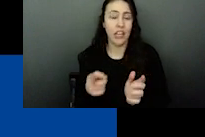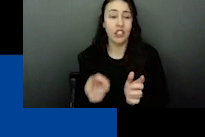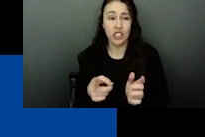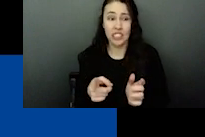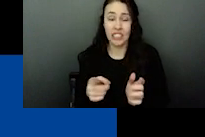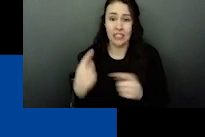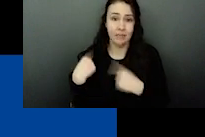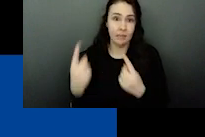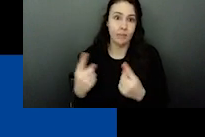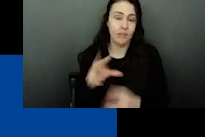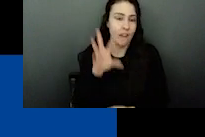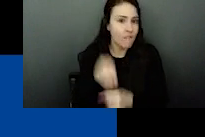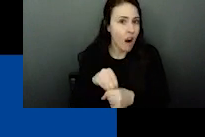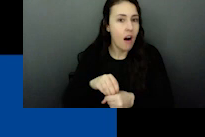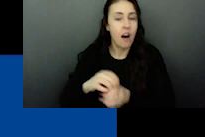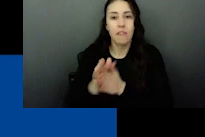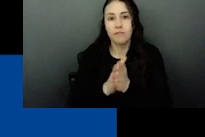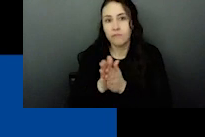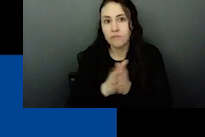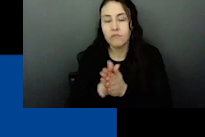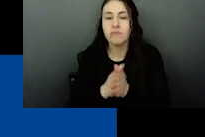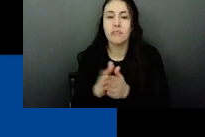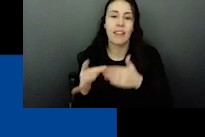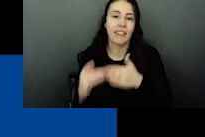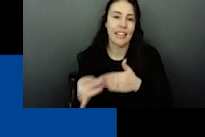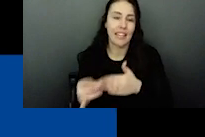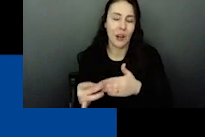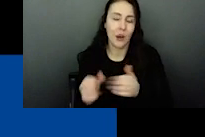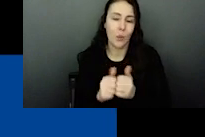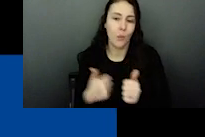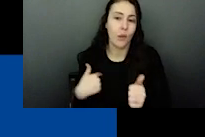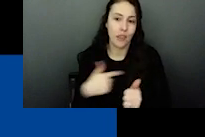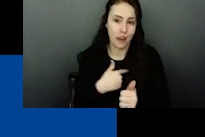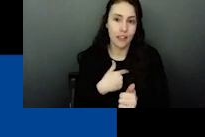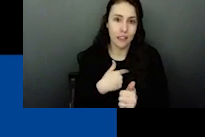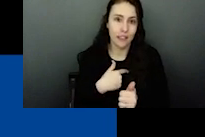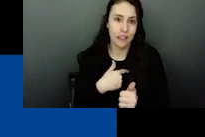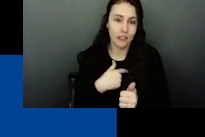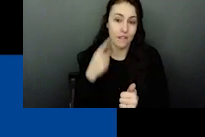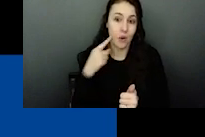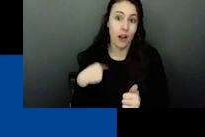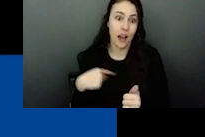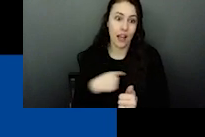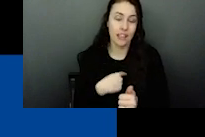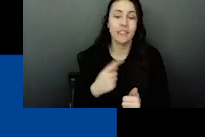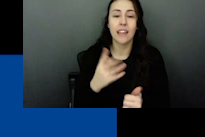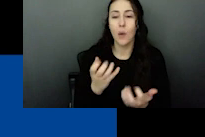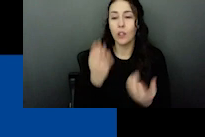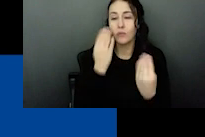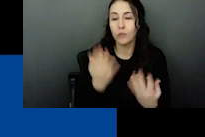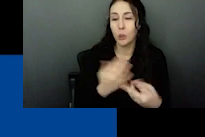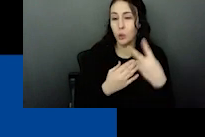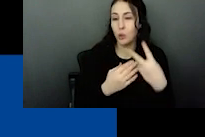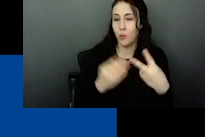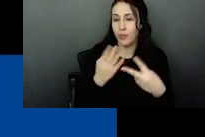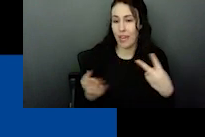involved and engaged leader in this effort with us and for us. I would say two things. If you, and